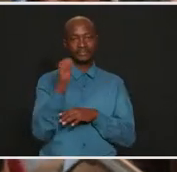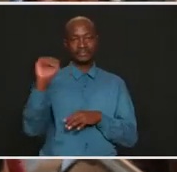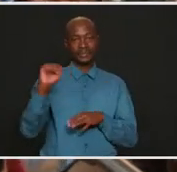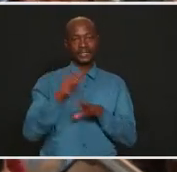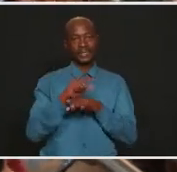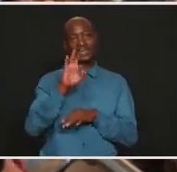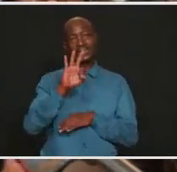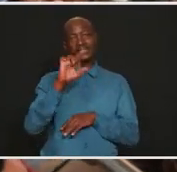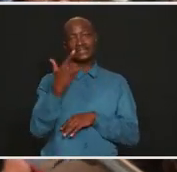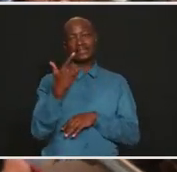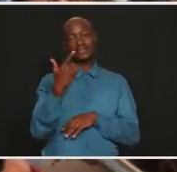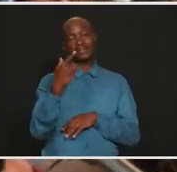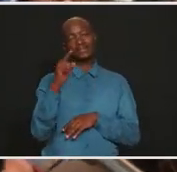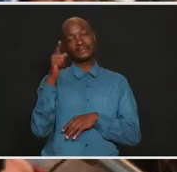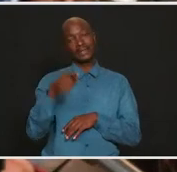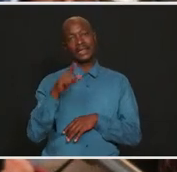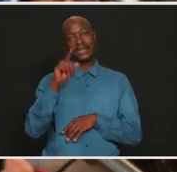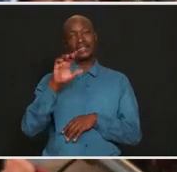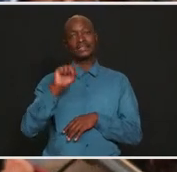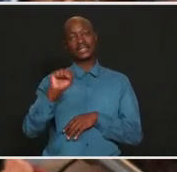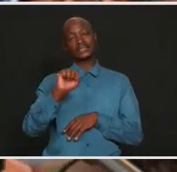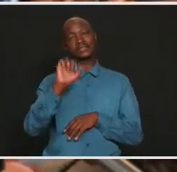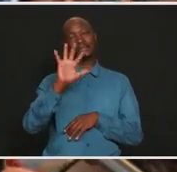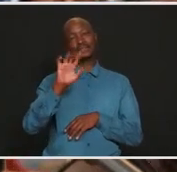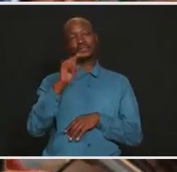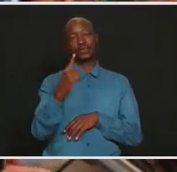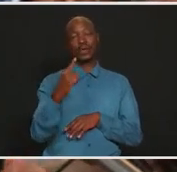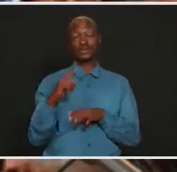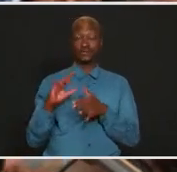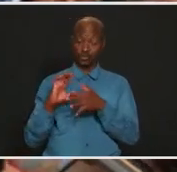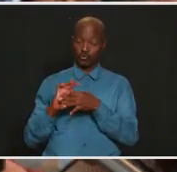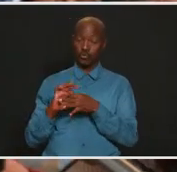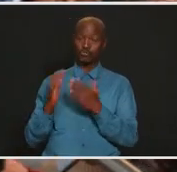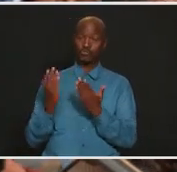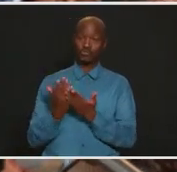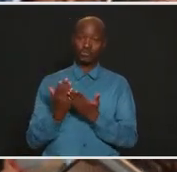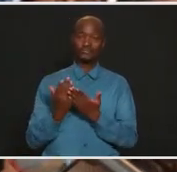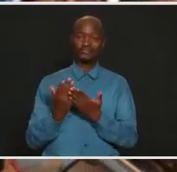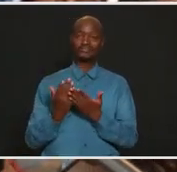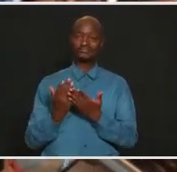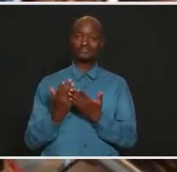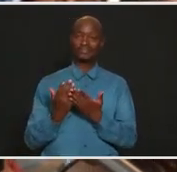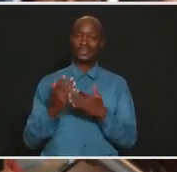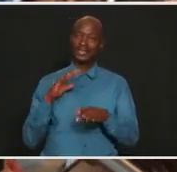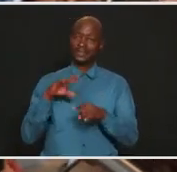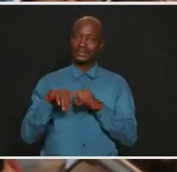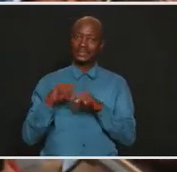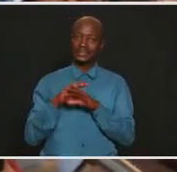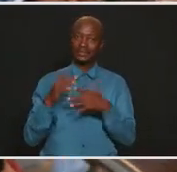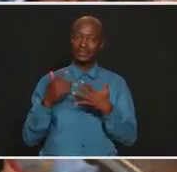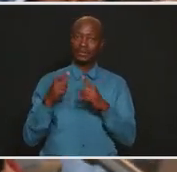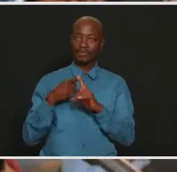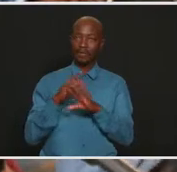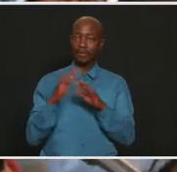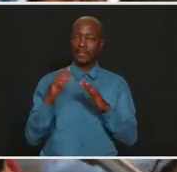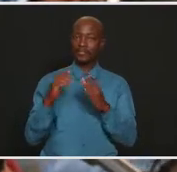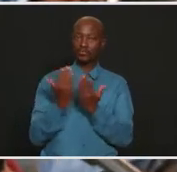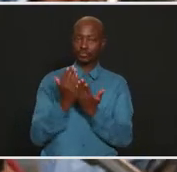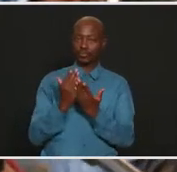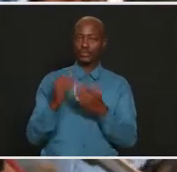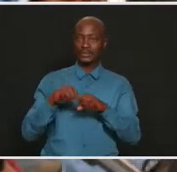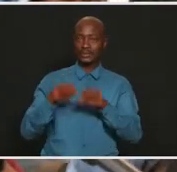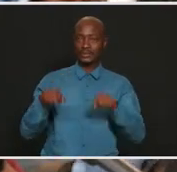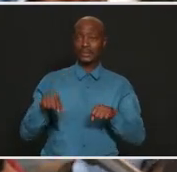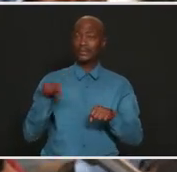section 51. homeschooling takes a strain off the already overwhelmed school system therefore it should